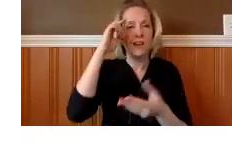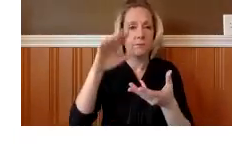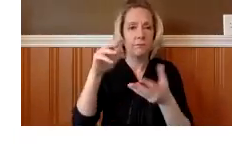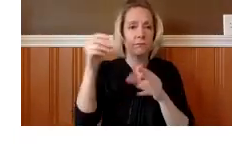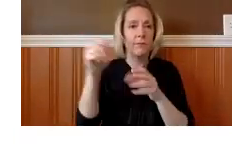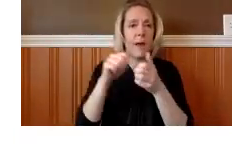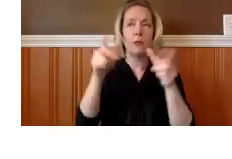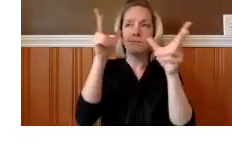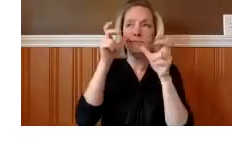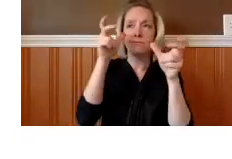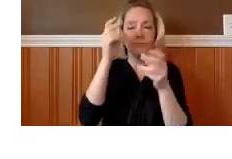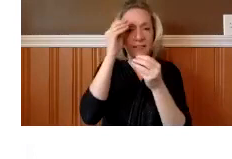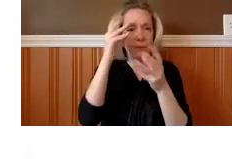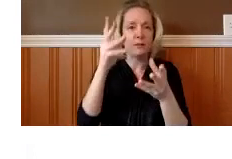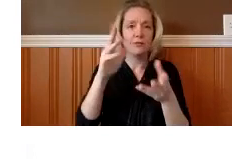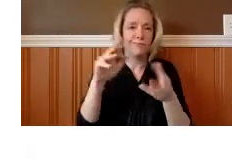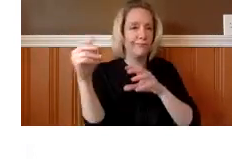visual information.